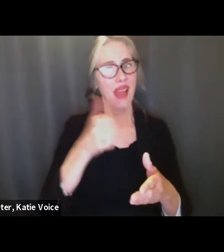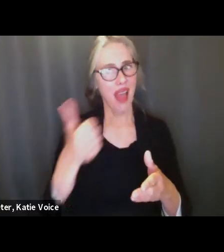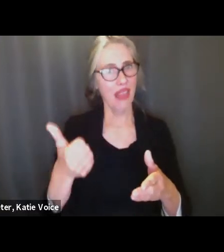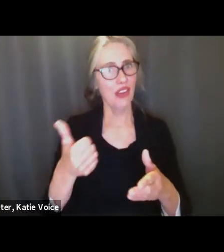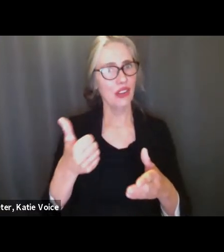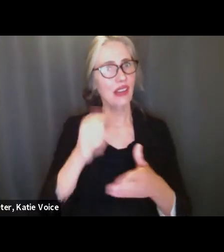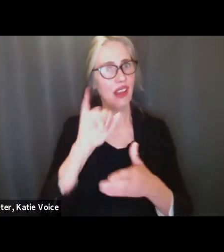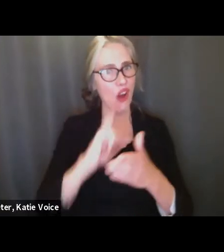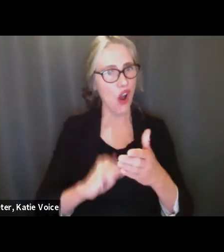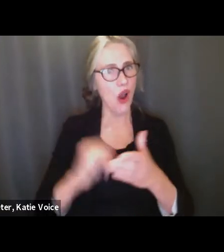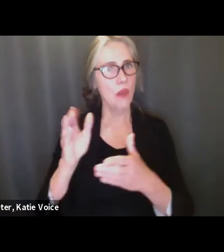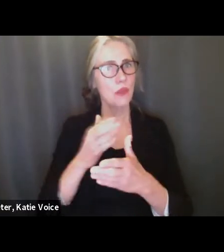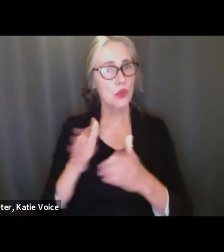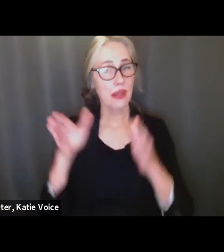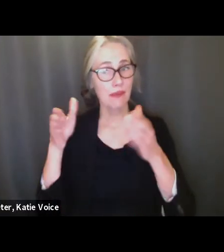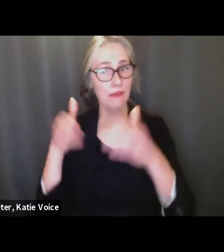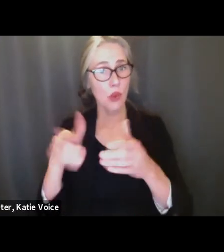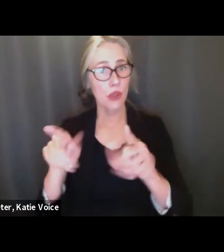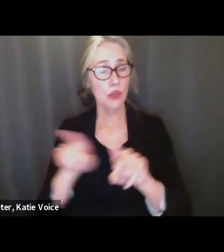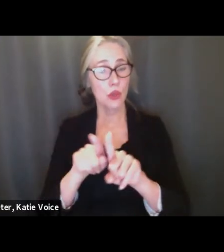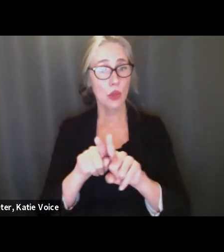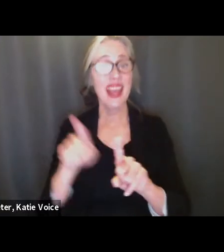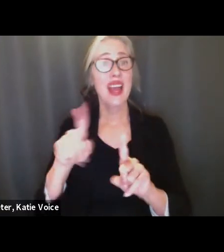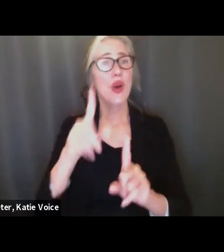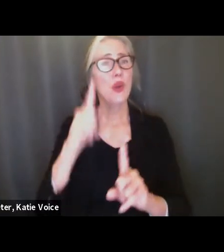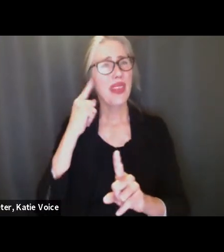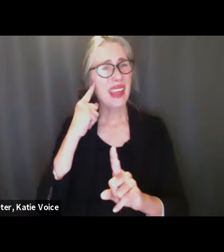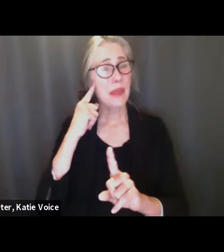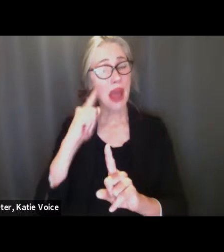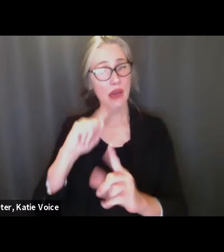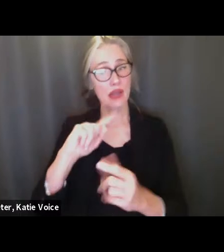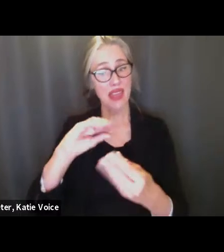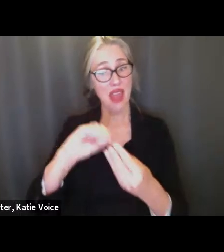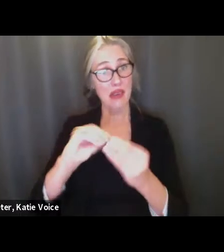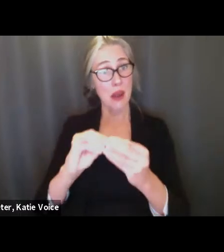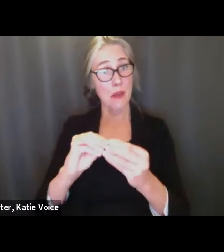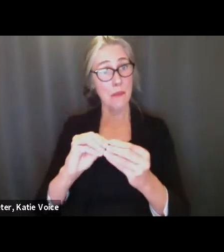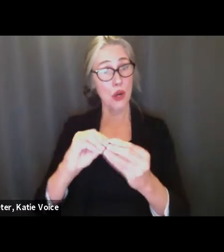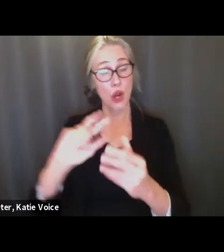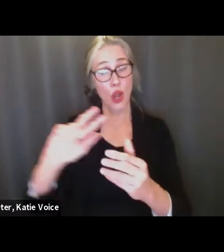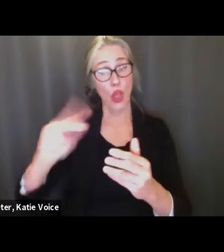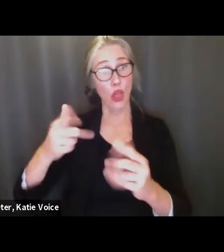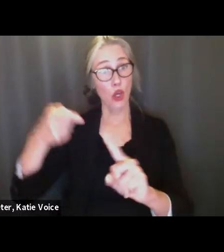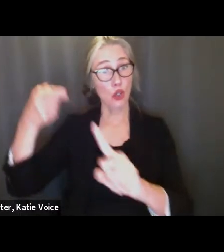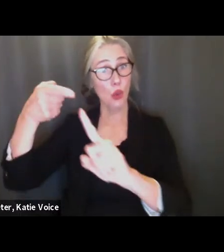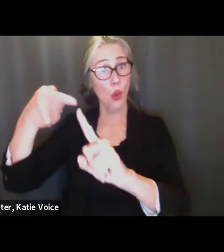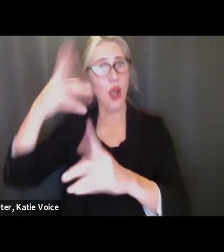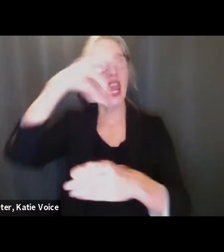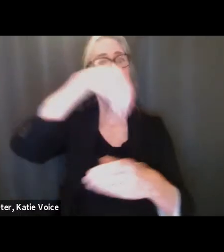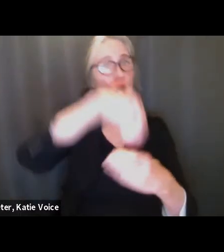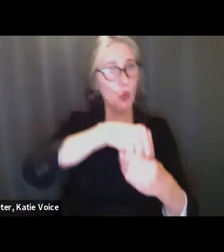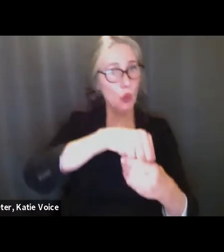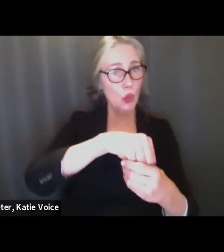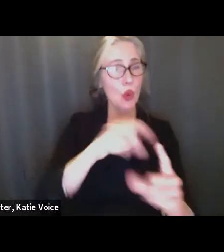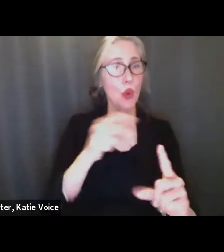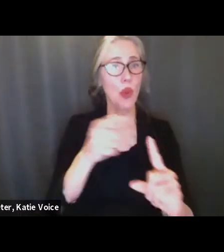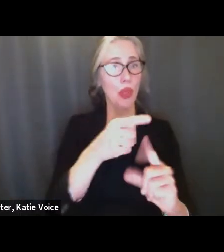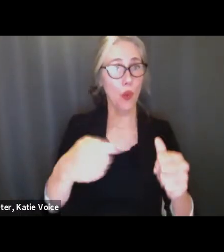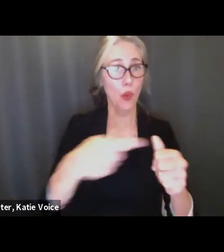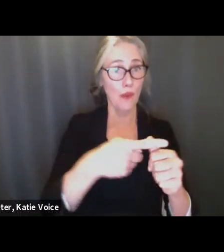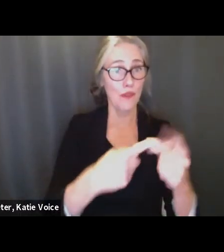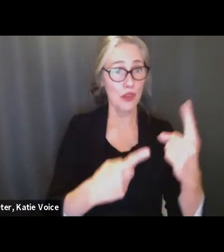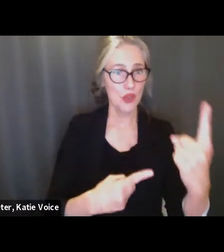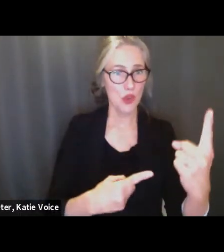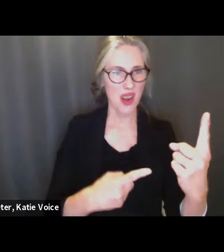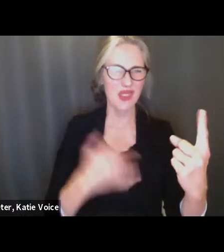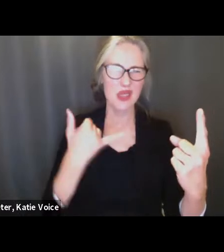to keep it in goal 3 or put it into goal 1. So that's just one of the conversations that is still occurring with this.